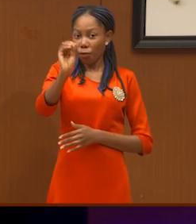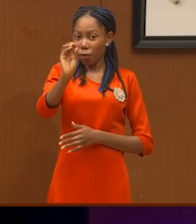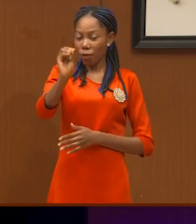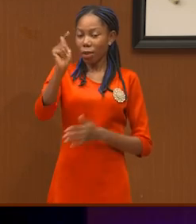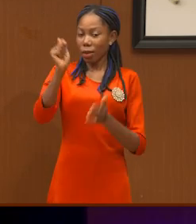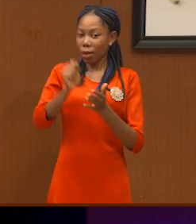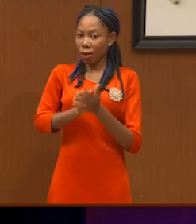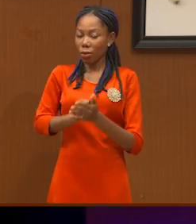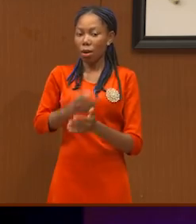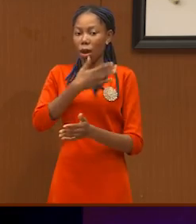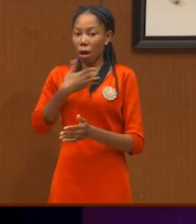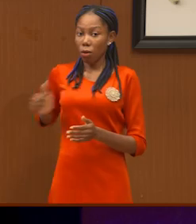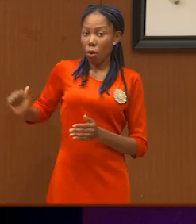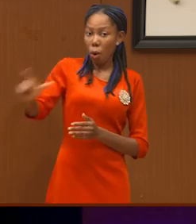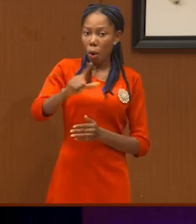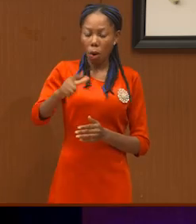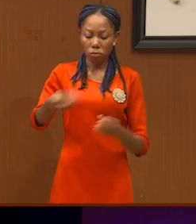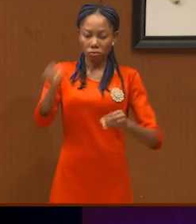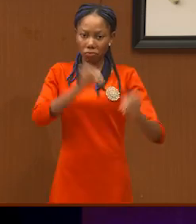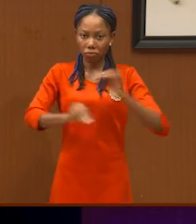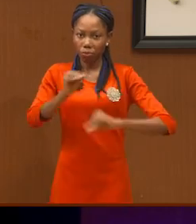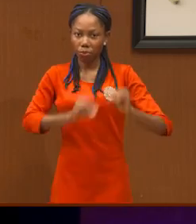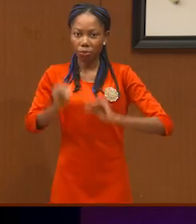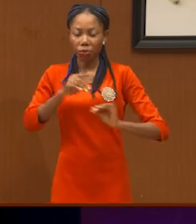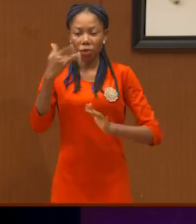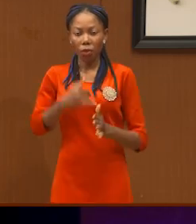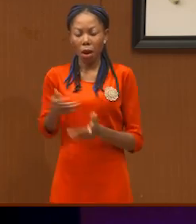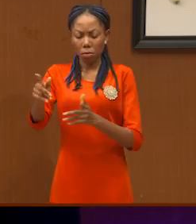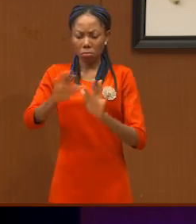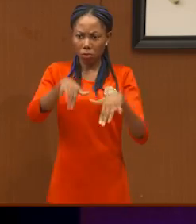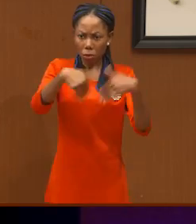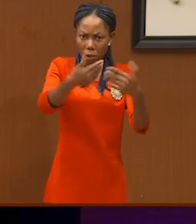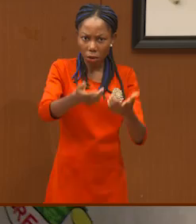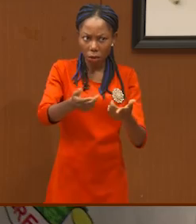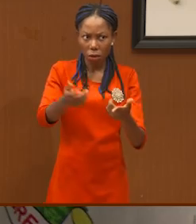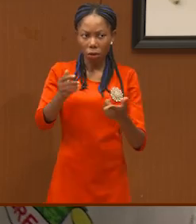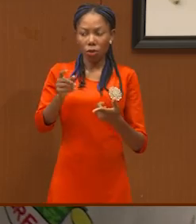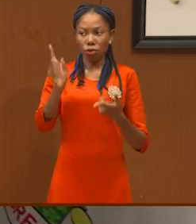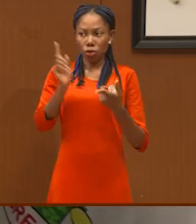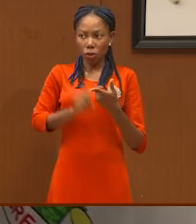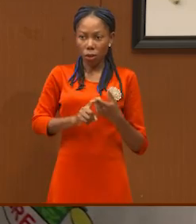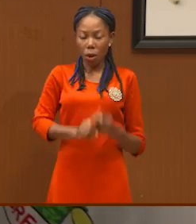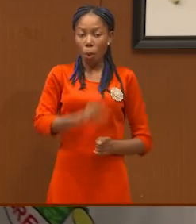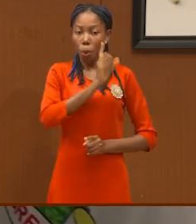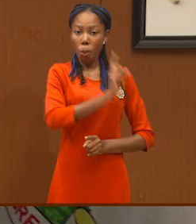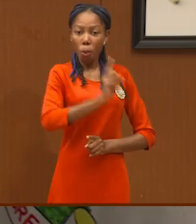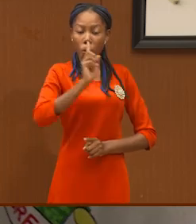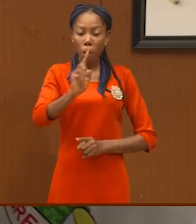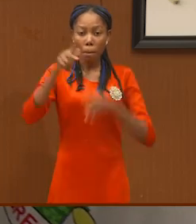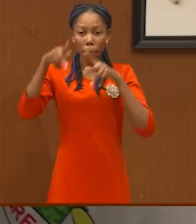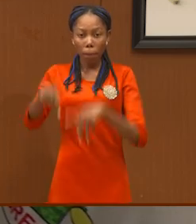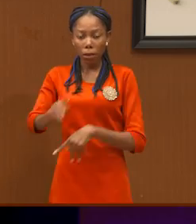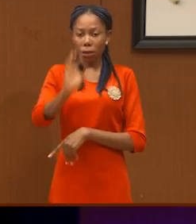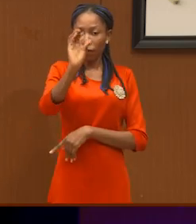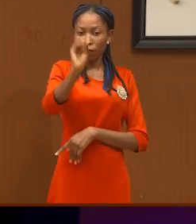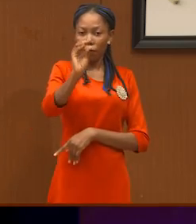each, which we all contributed. We gave him. All contributed the 50,000. Each tenant situated then.